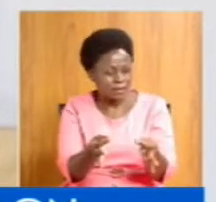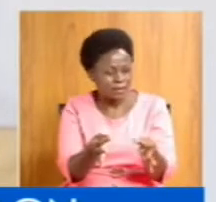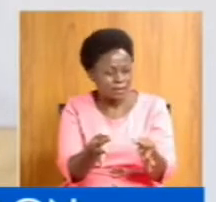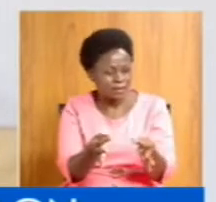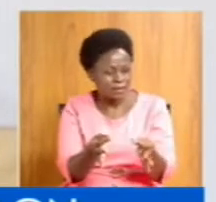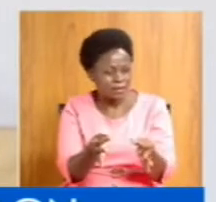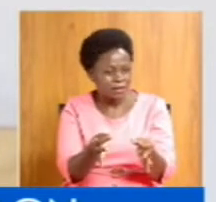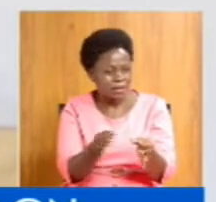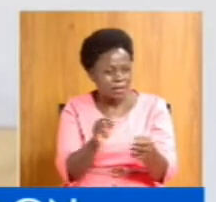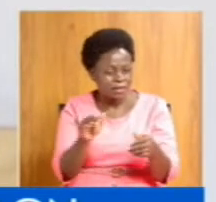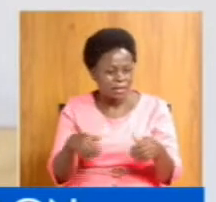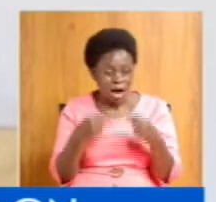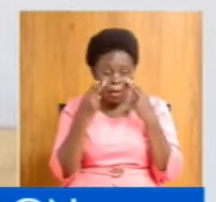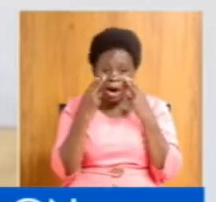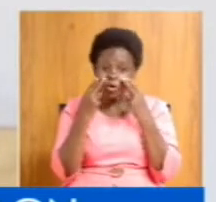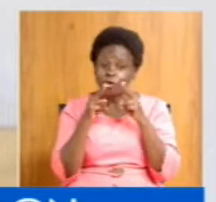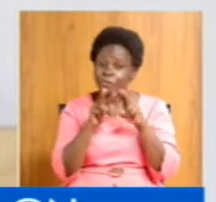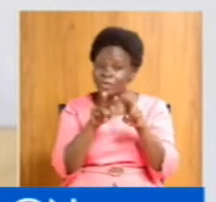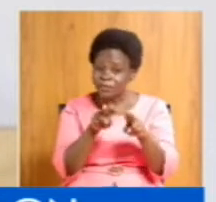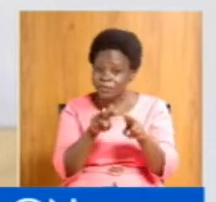That is our observation. Two,